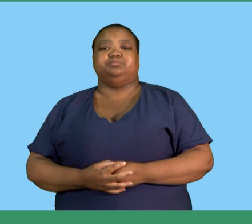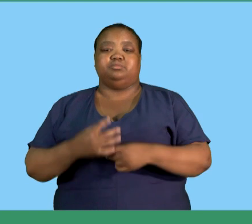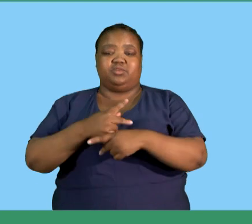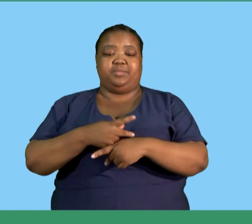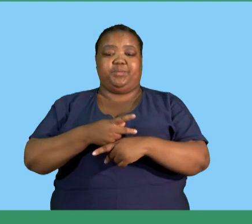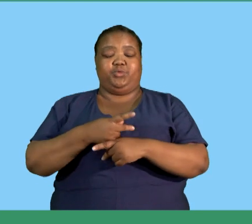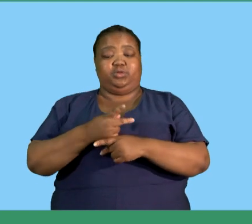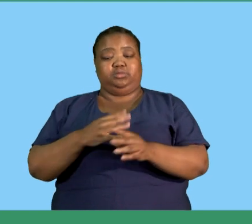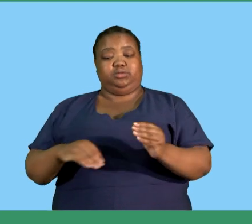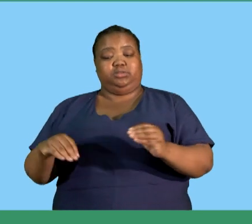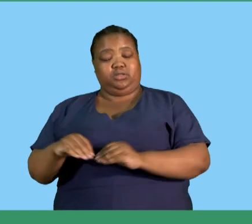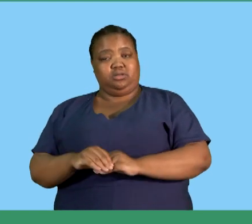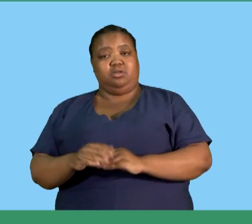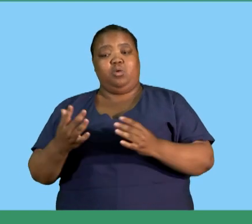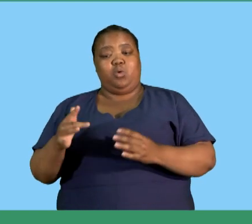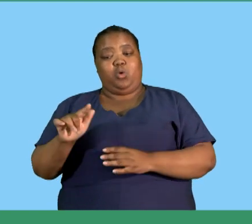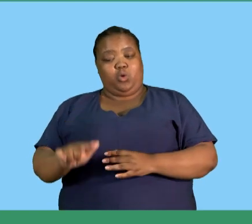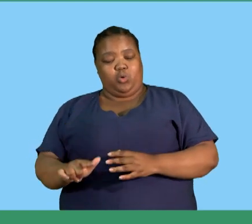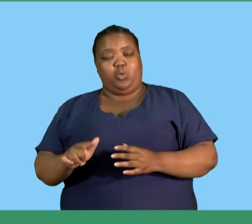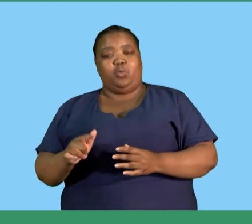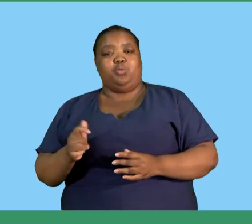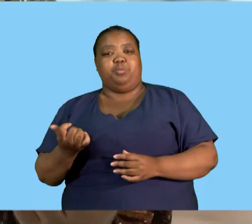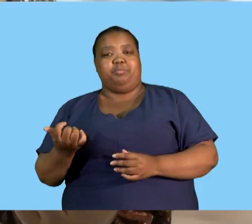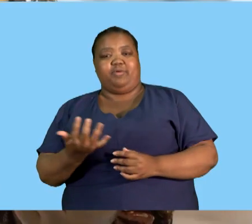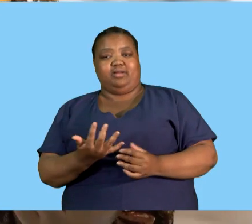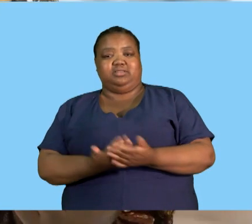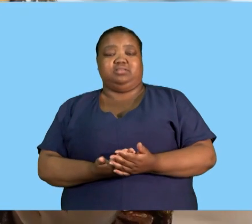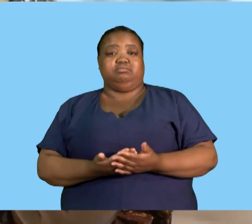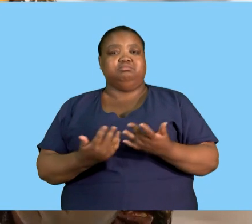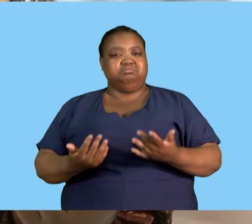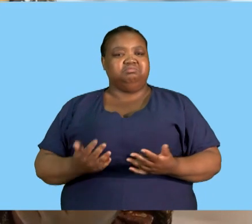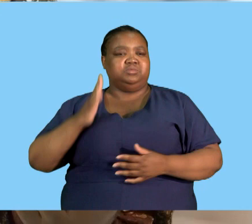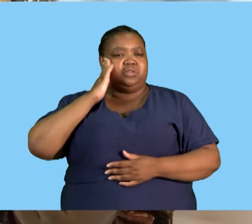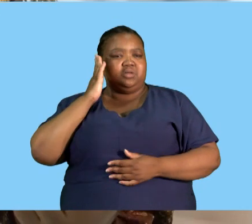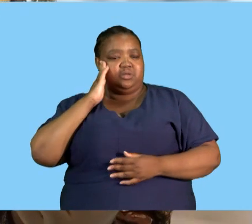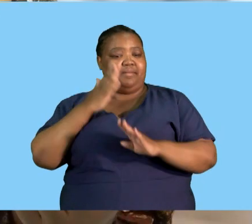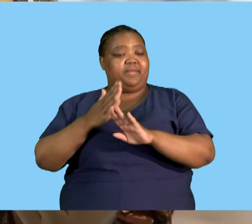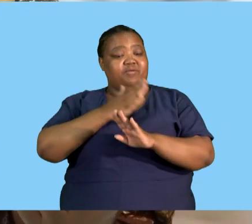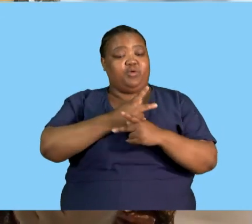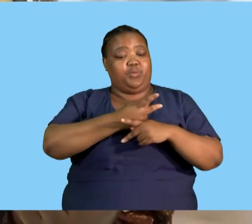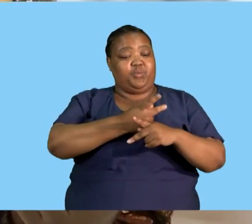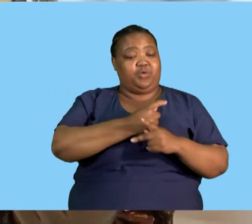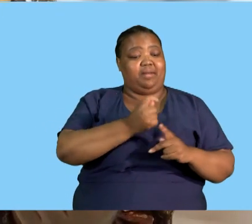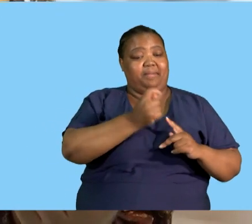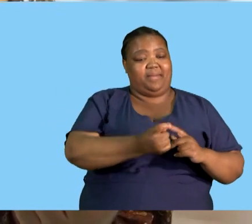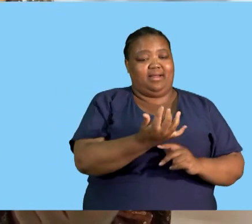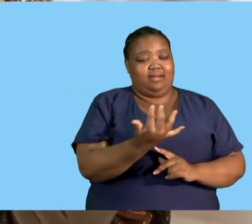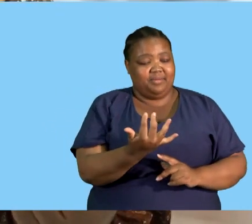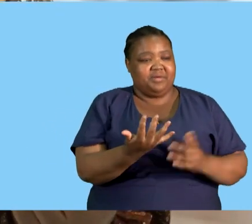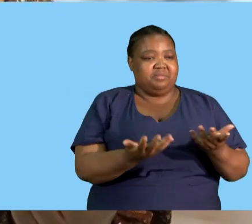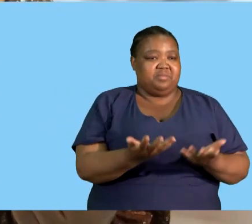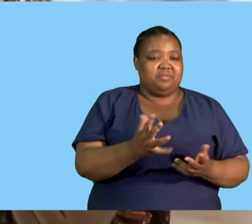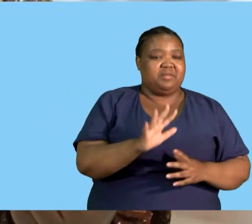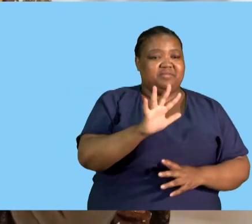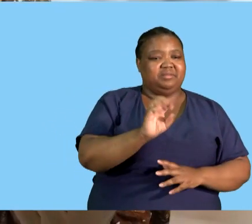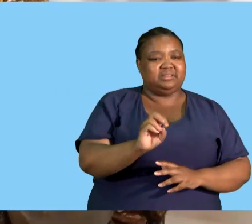or generic products at a lower price to say, yes, we are aware that you used to buy product A for, I don't know, whatever amount, maybe it